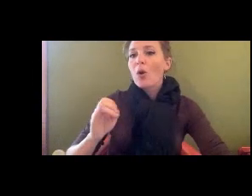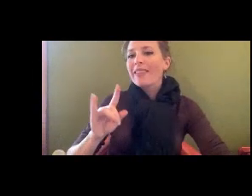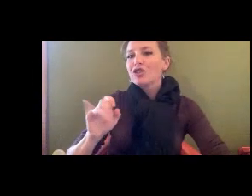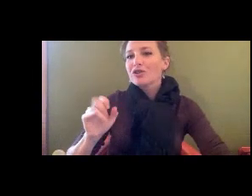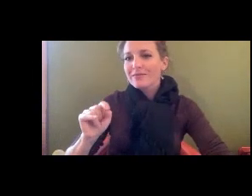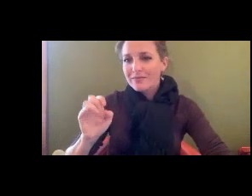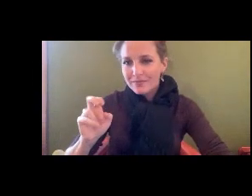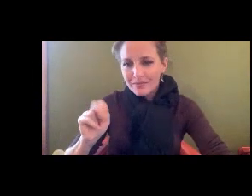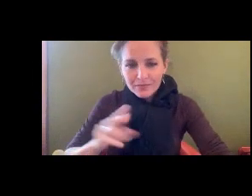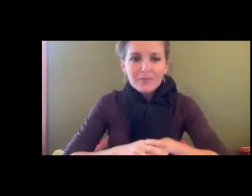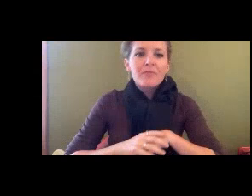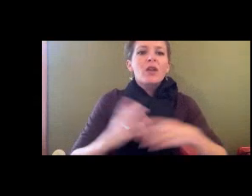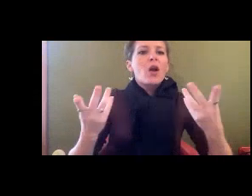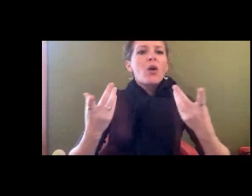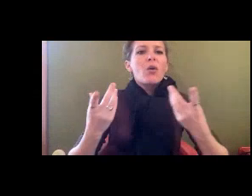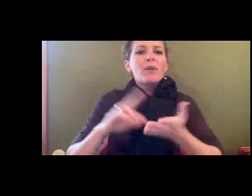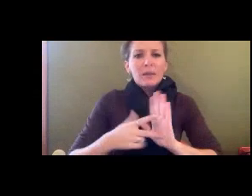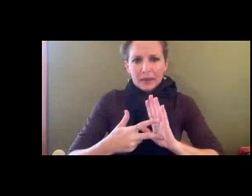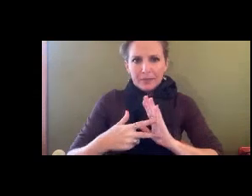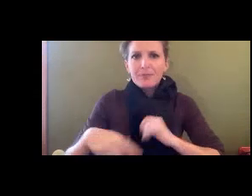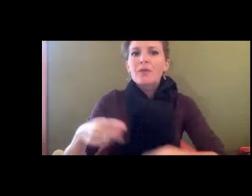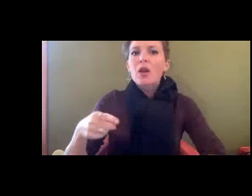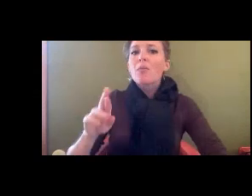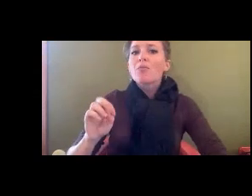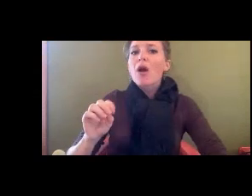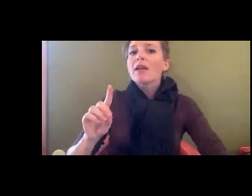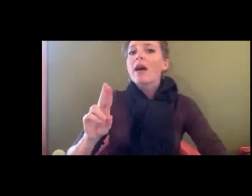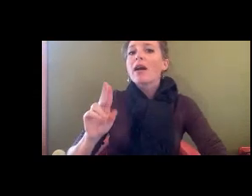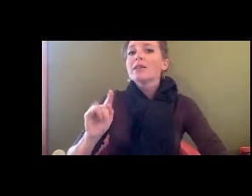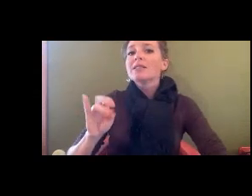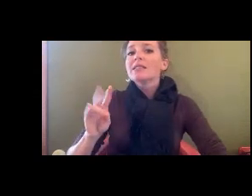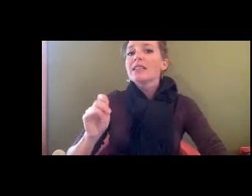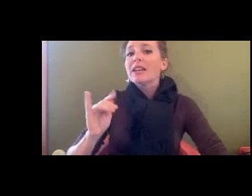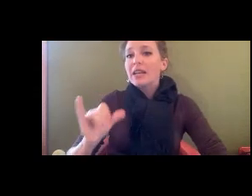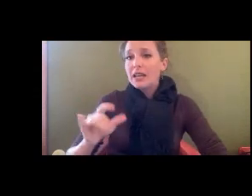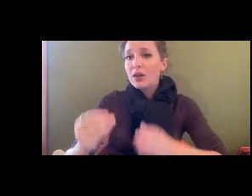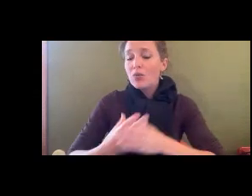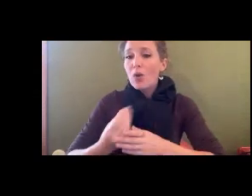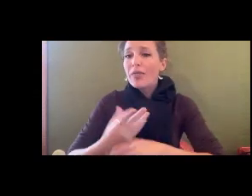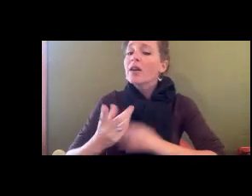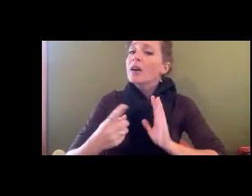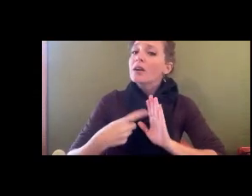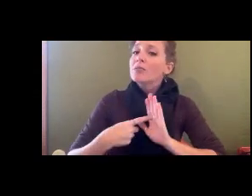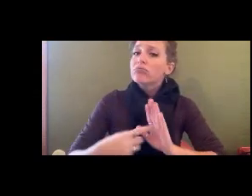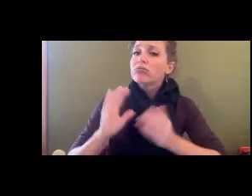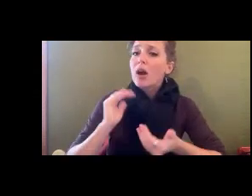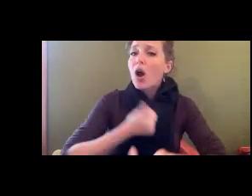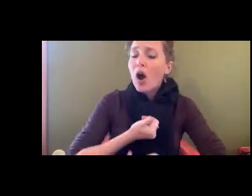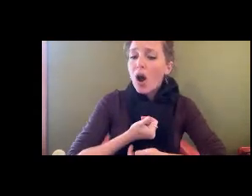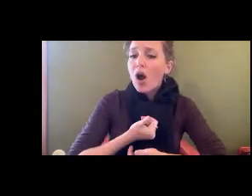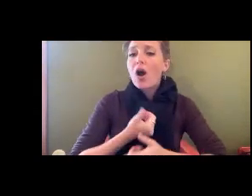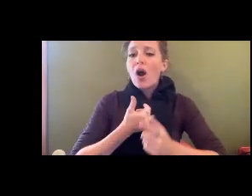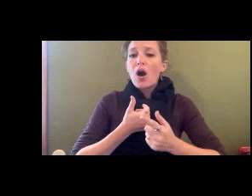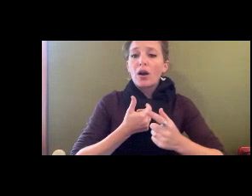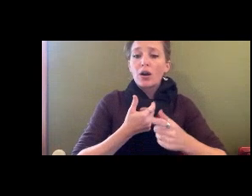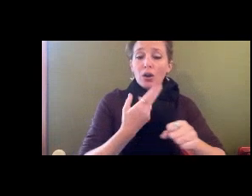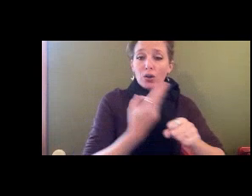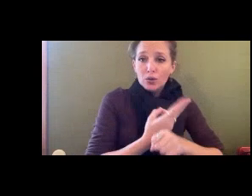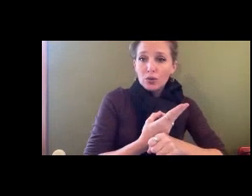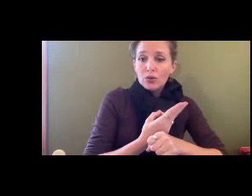growth? So it measures the efficiency with which inputs are used to produce an output. It's